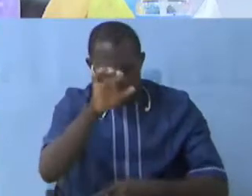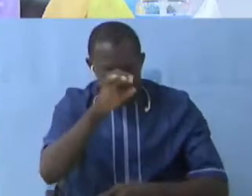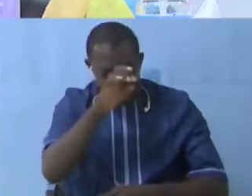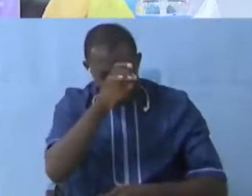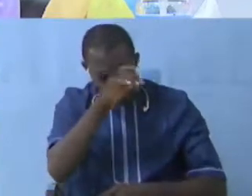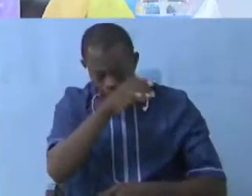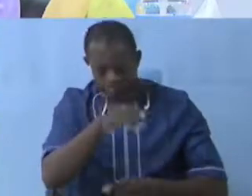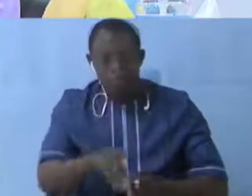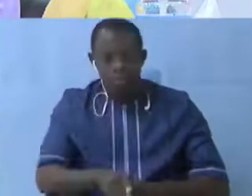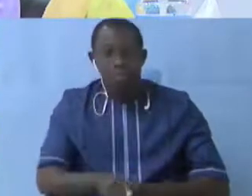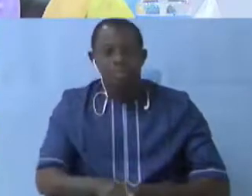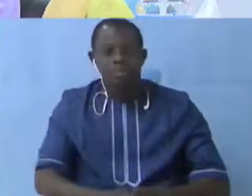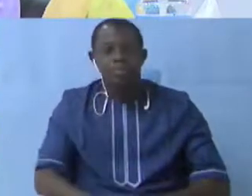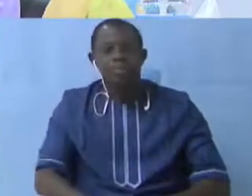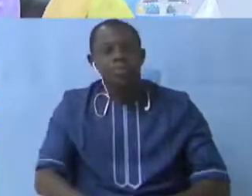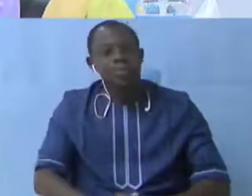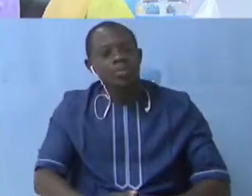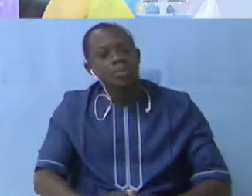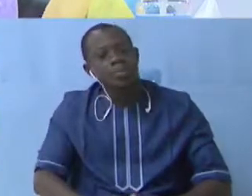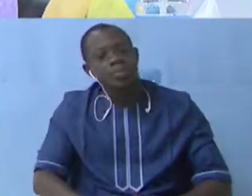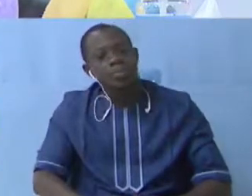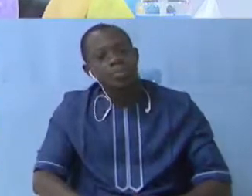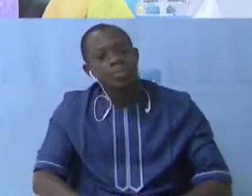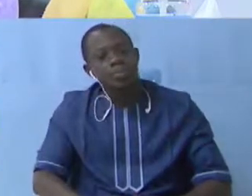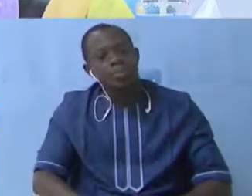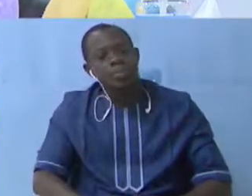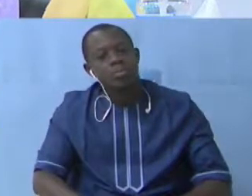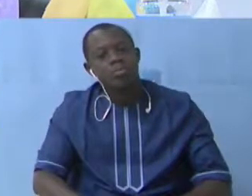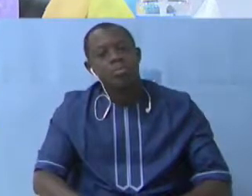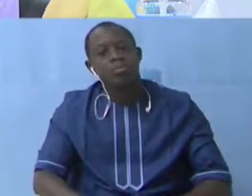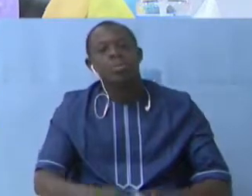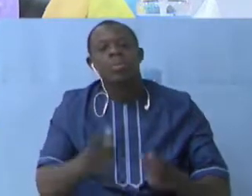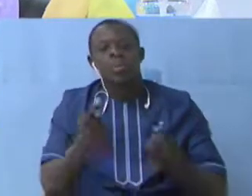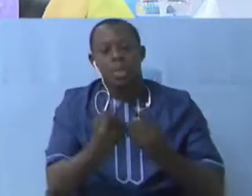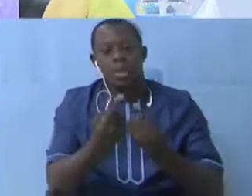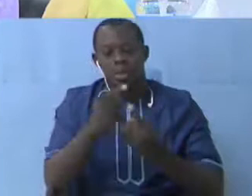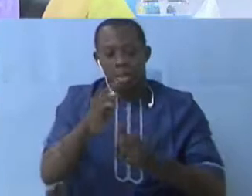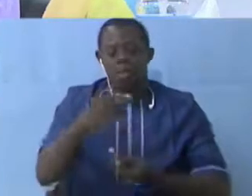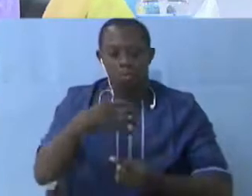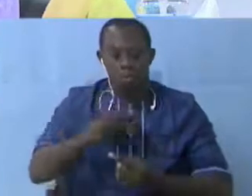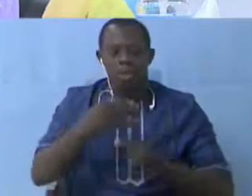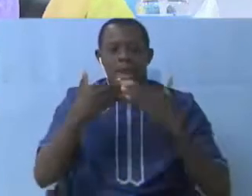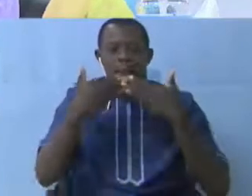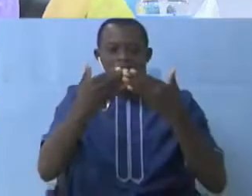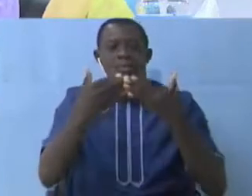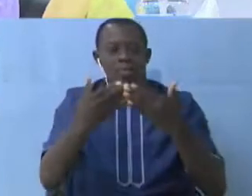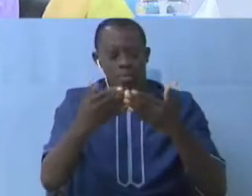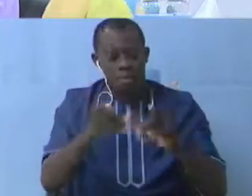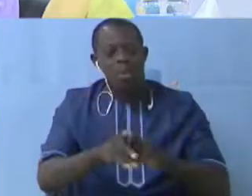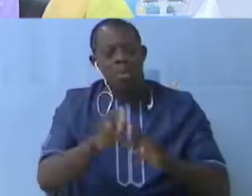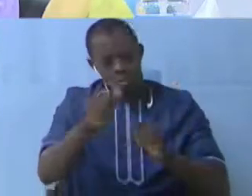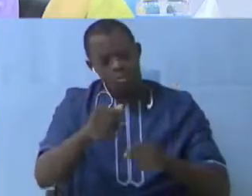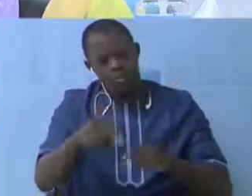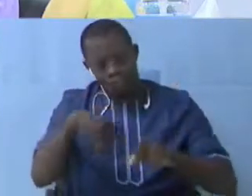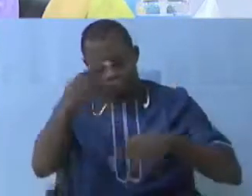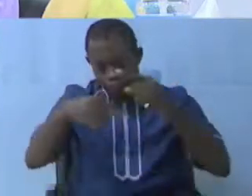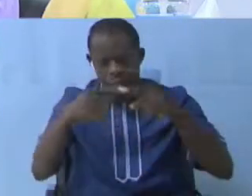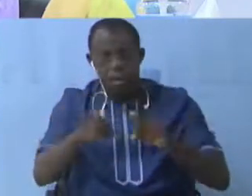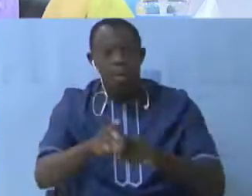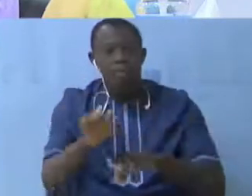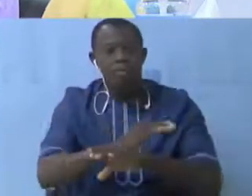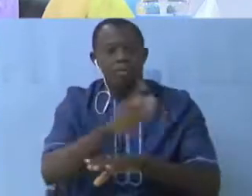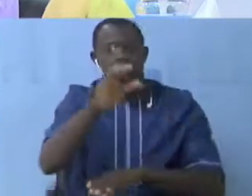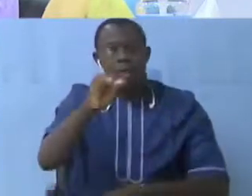Gambia. took the matter. I would like to cite those You may go applicants. It was Deda